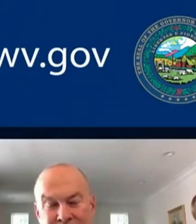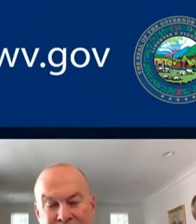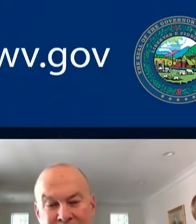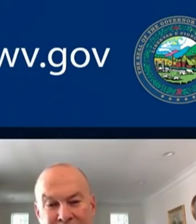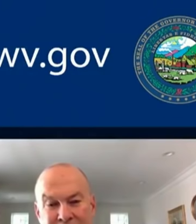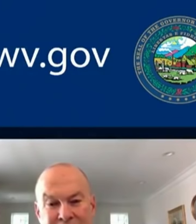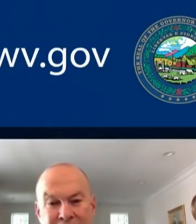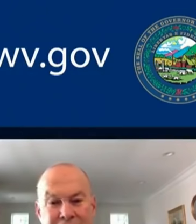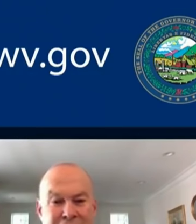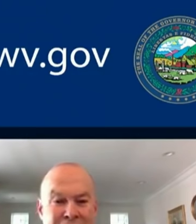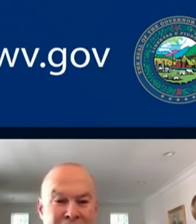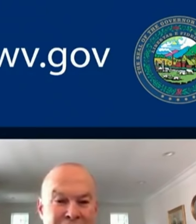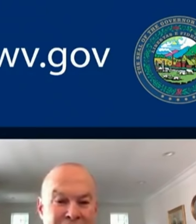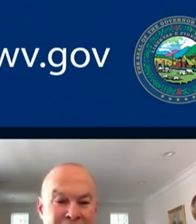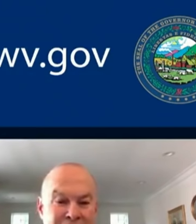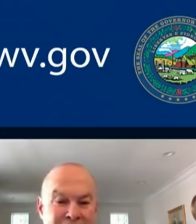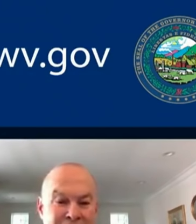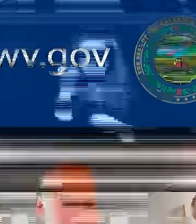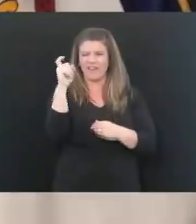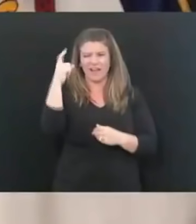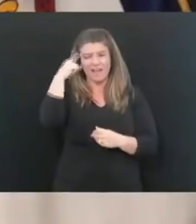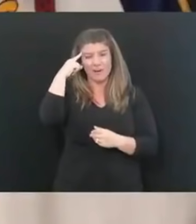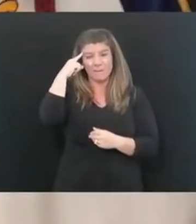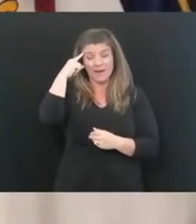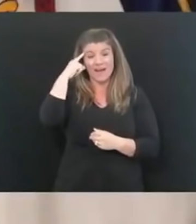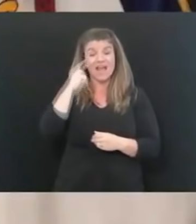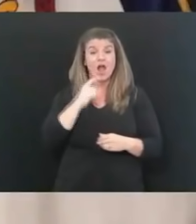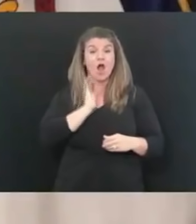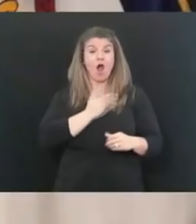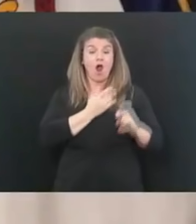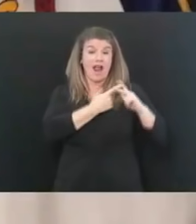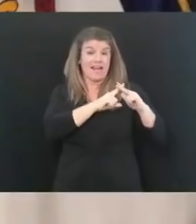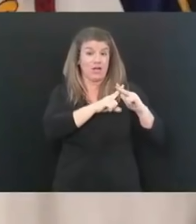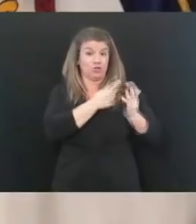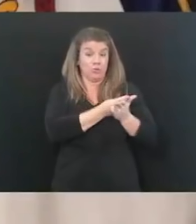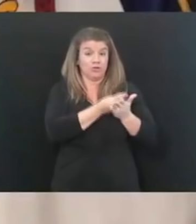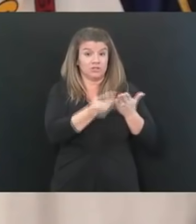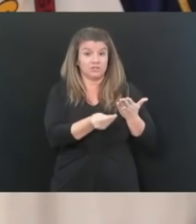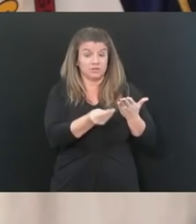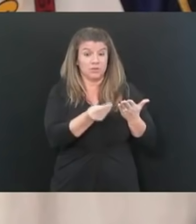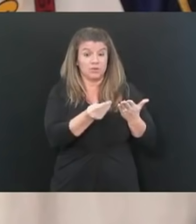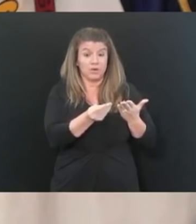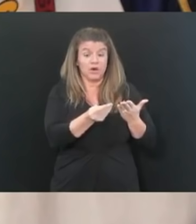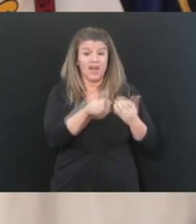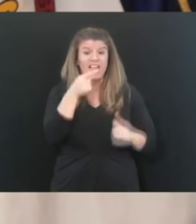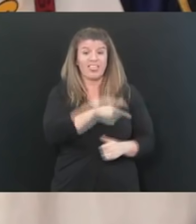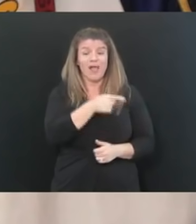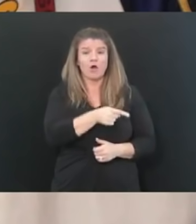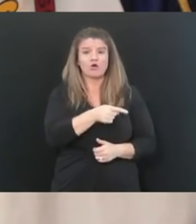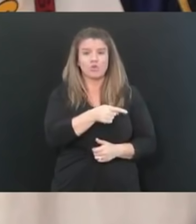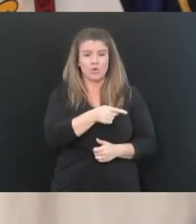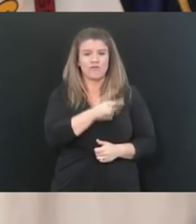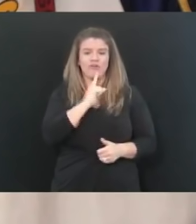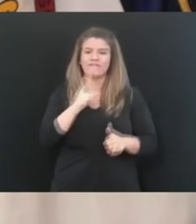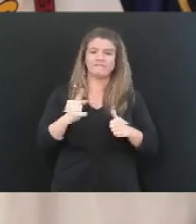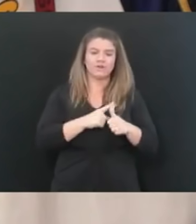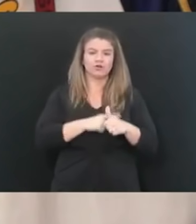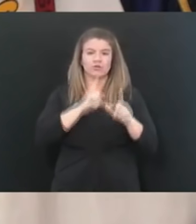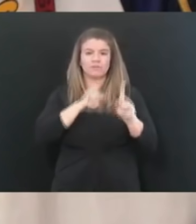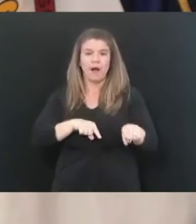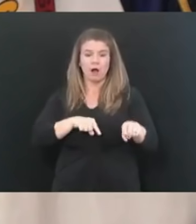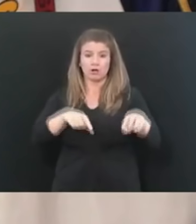Let me add one thing to that too, Stephen. The initial purchases that we made, you know, they were for our first